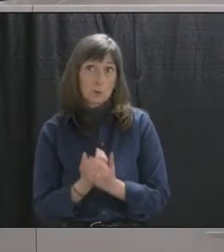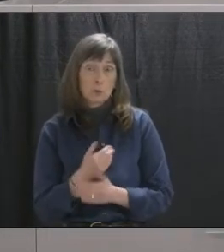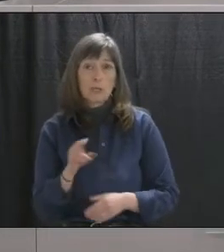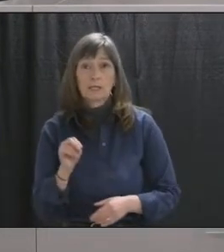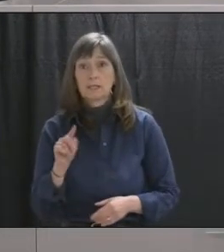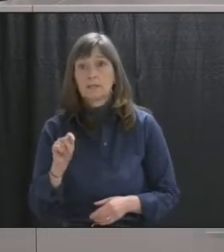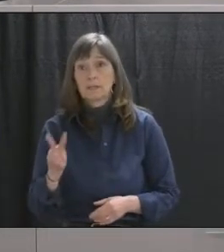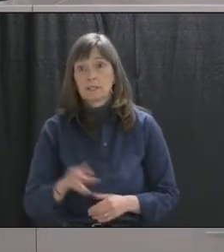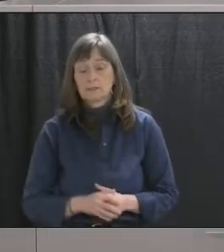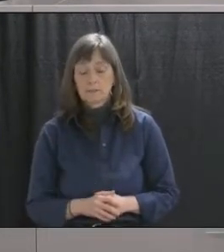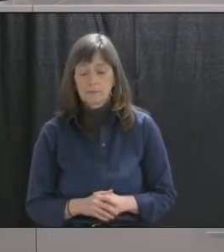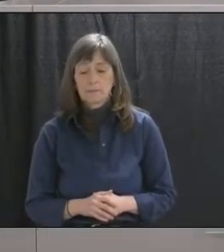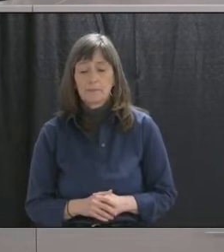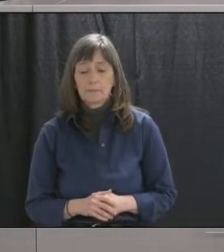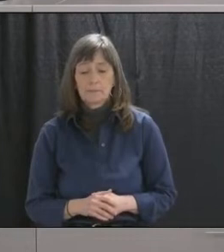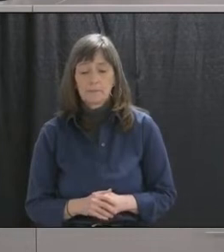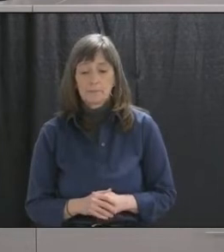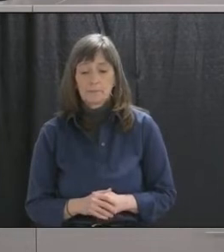ahead.